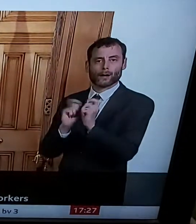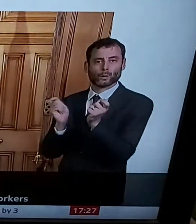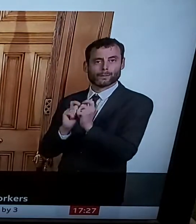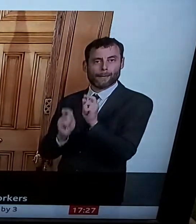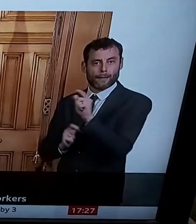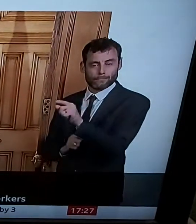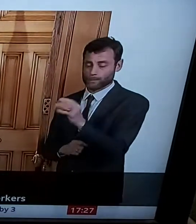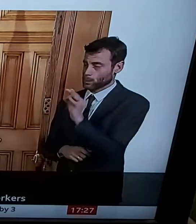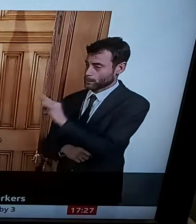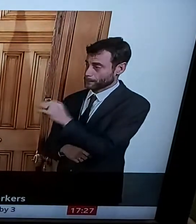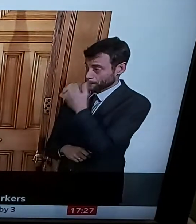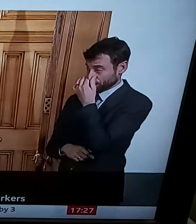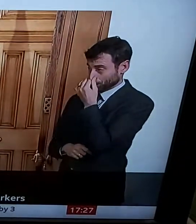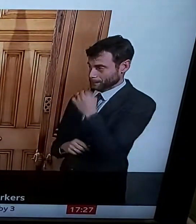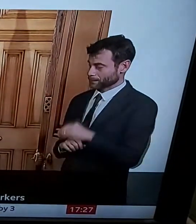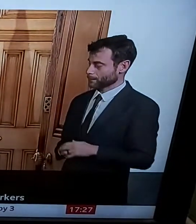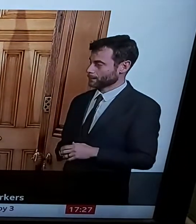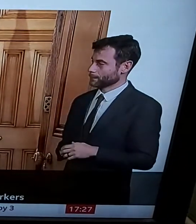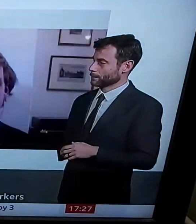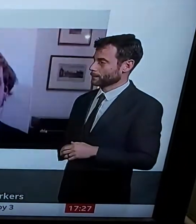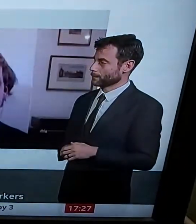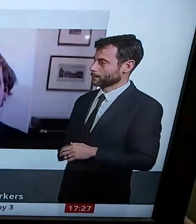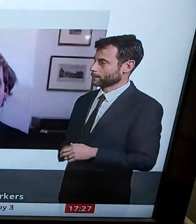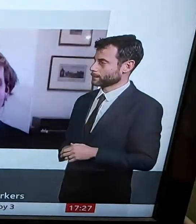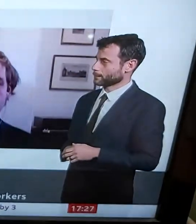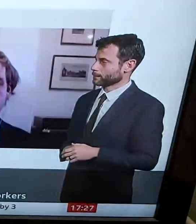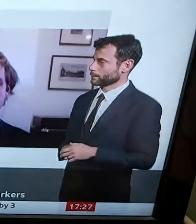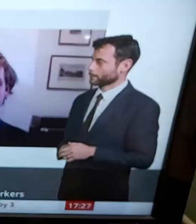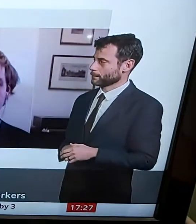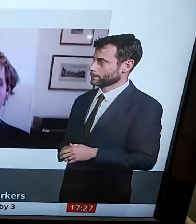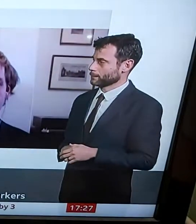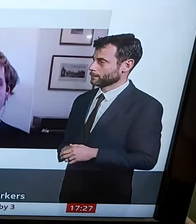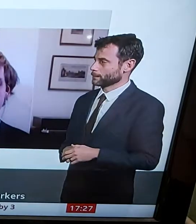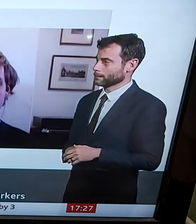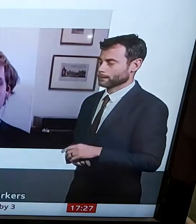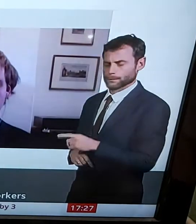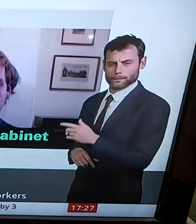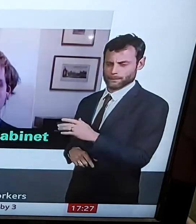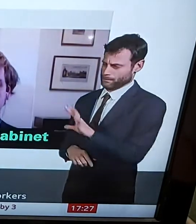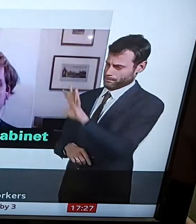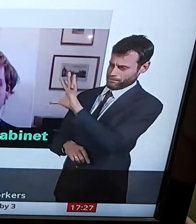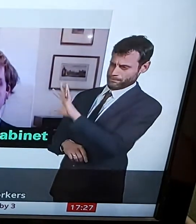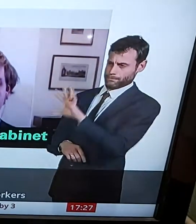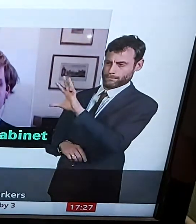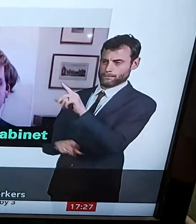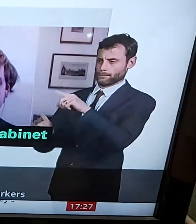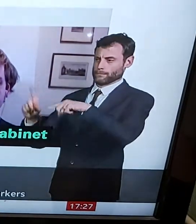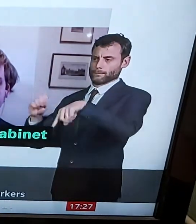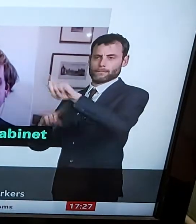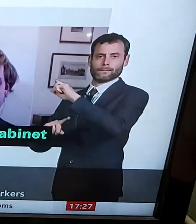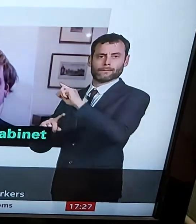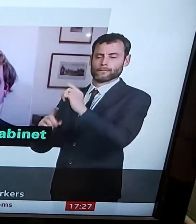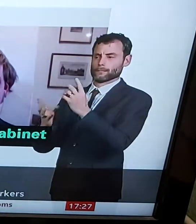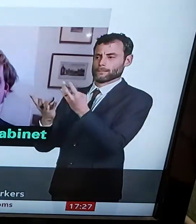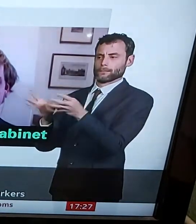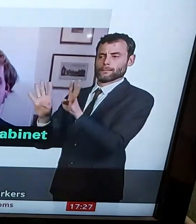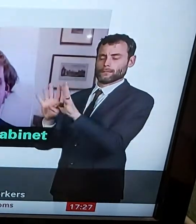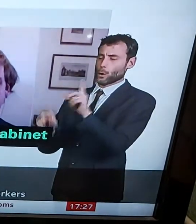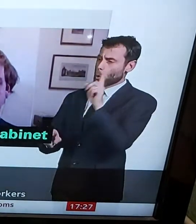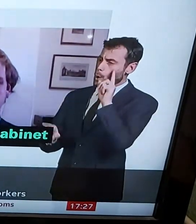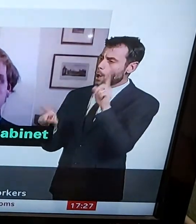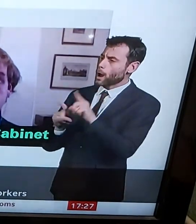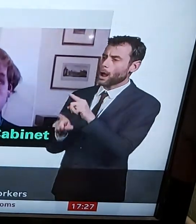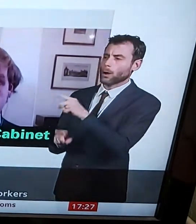Hugo. Mr. Gove, it sounds like you and your cabinet colleagues are not going to be automatically tested for